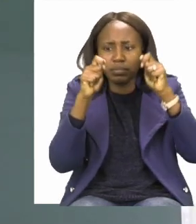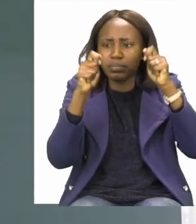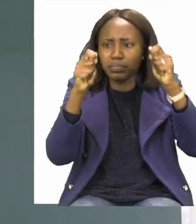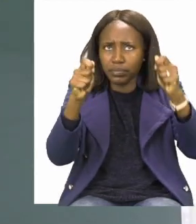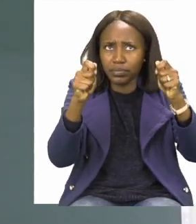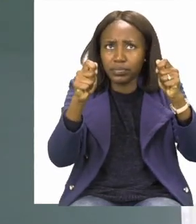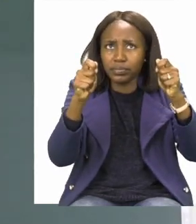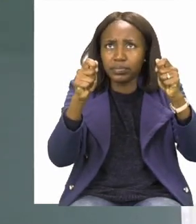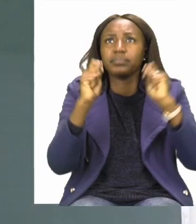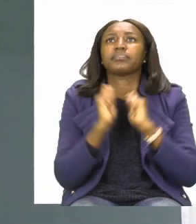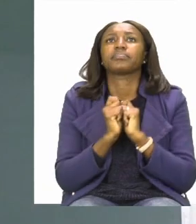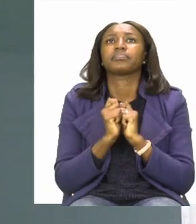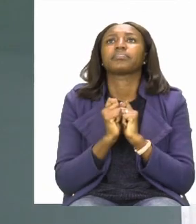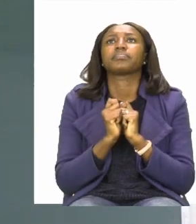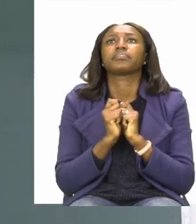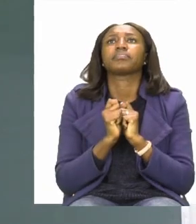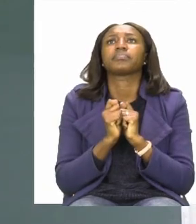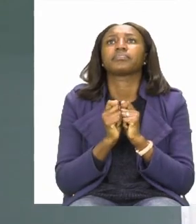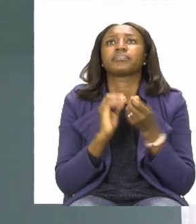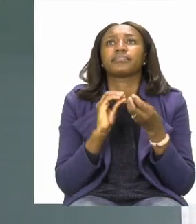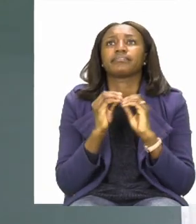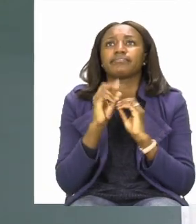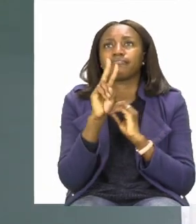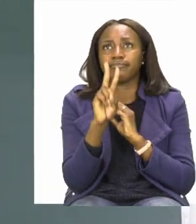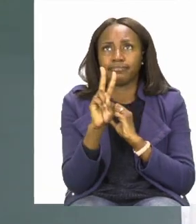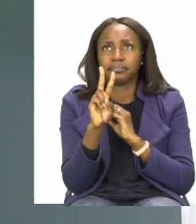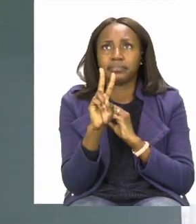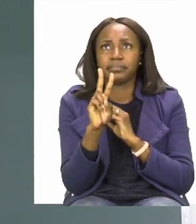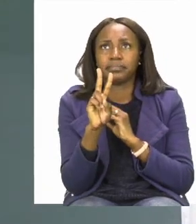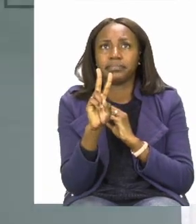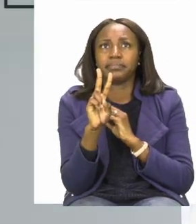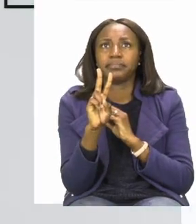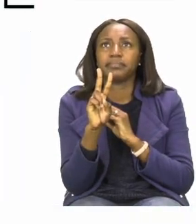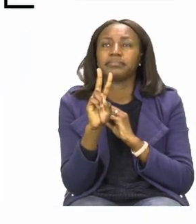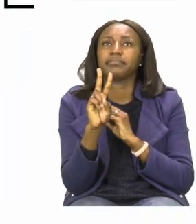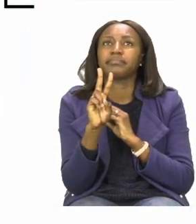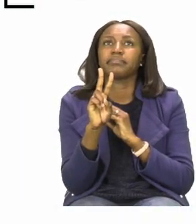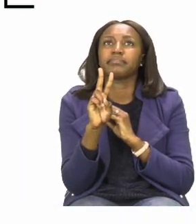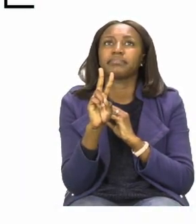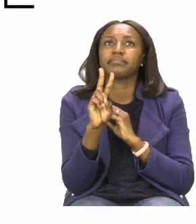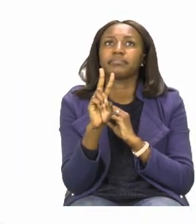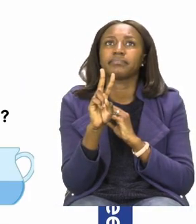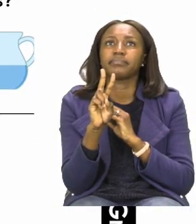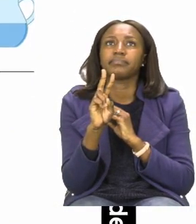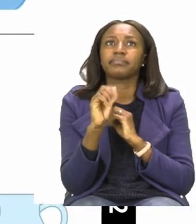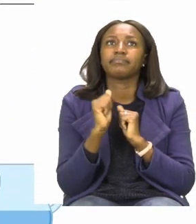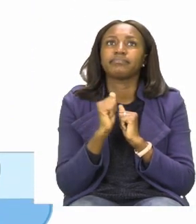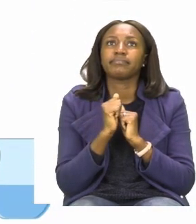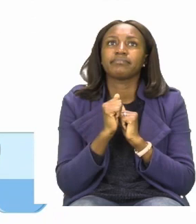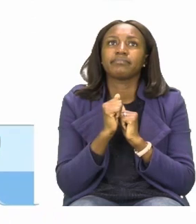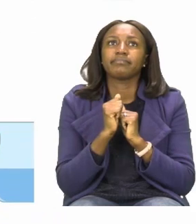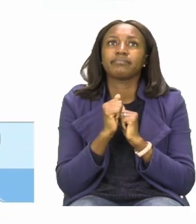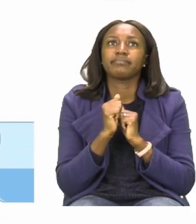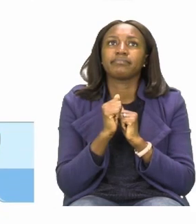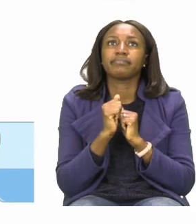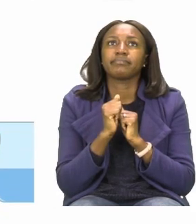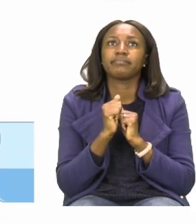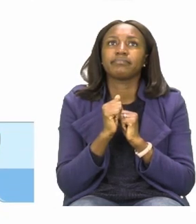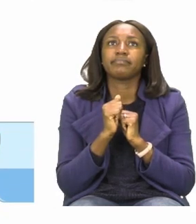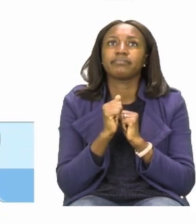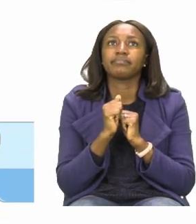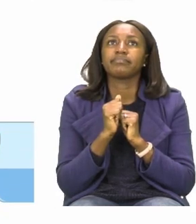now see what number 2 wants us to do. For number 2, it is a little different now. We have